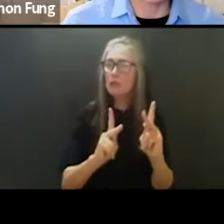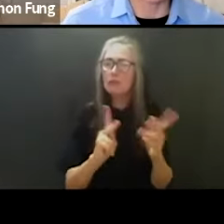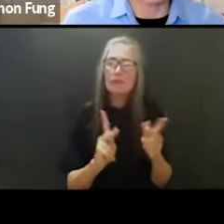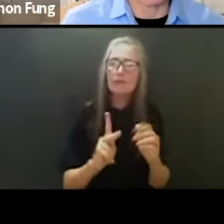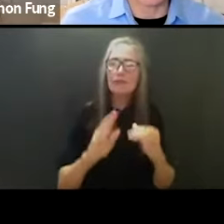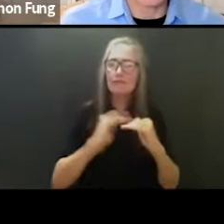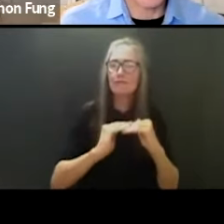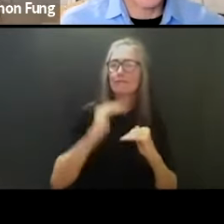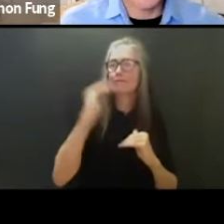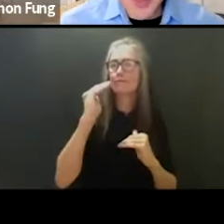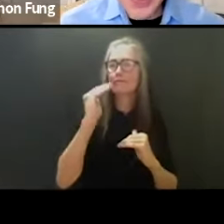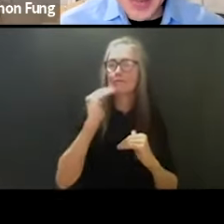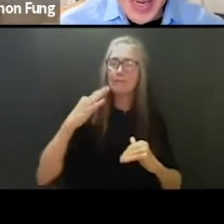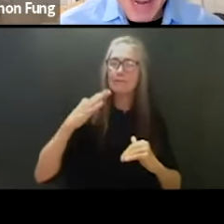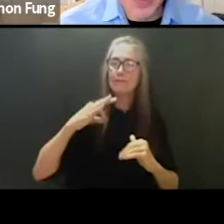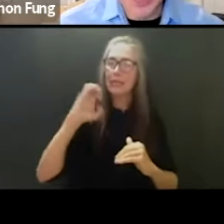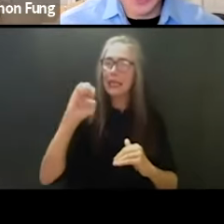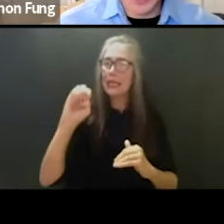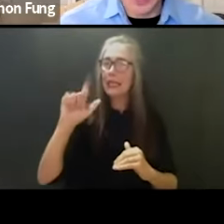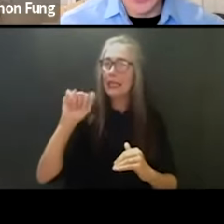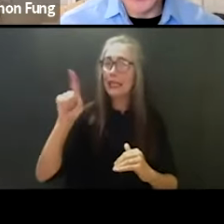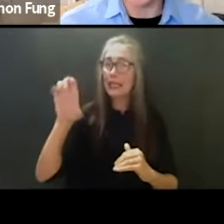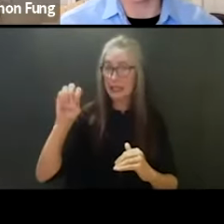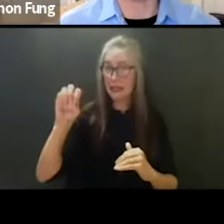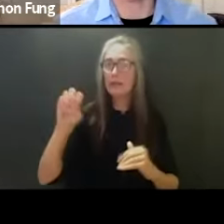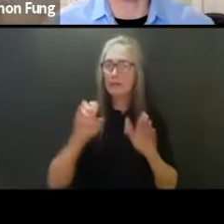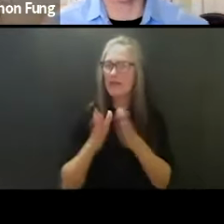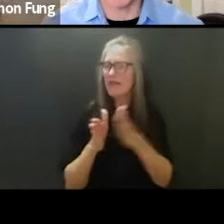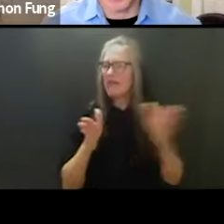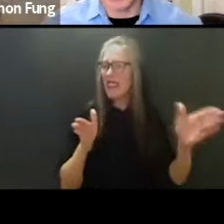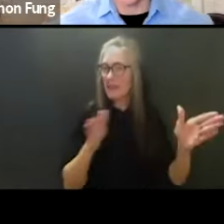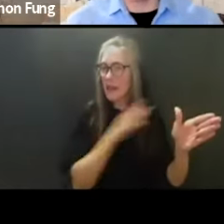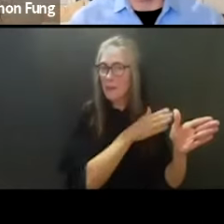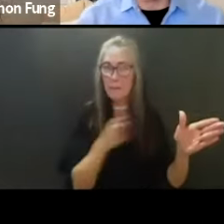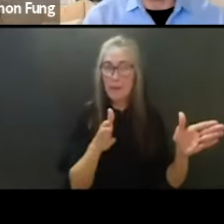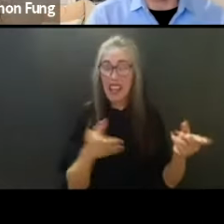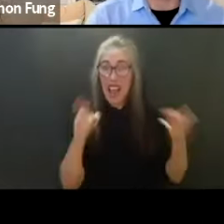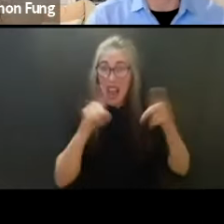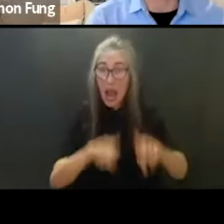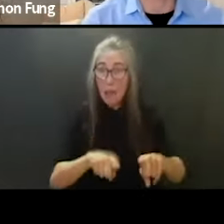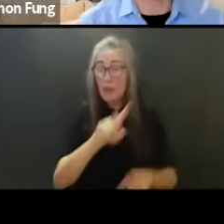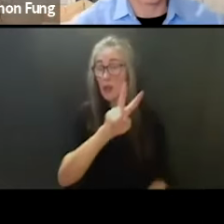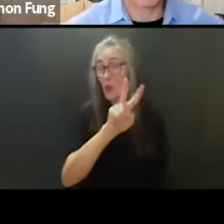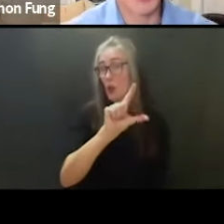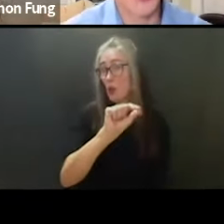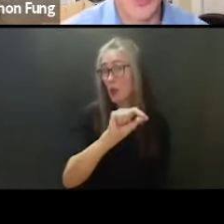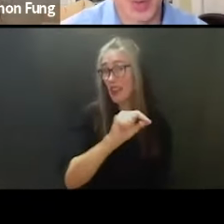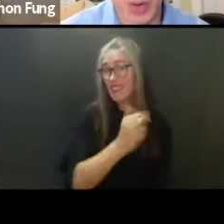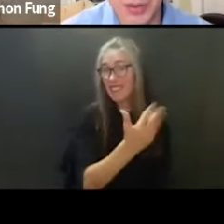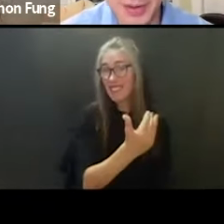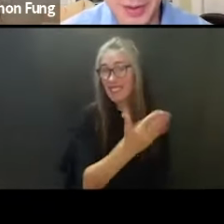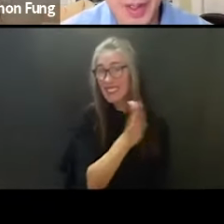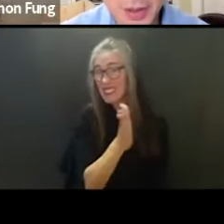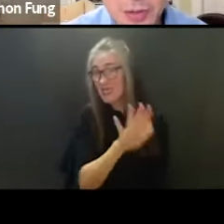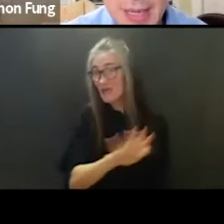kind of moving on, something happened in the United States, but also in Europe and many other parts of the